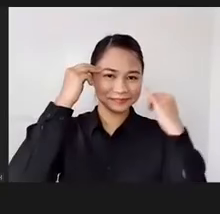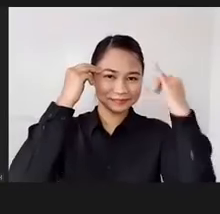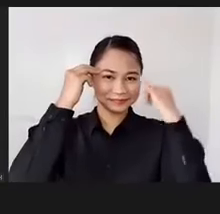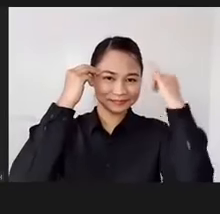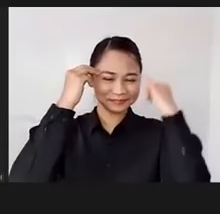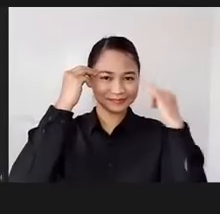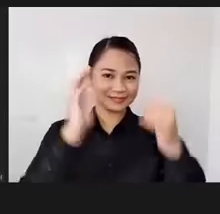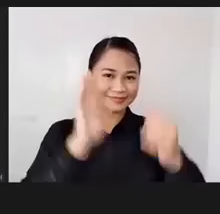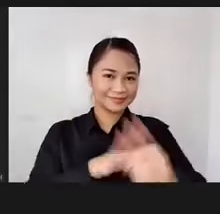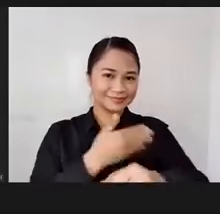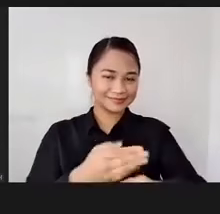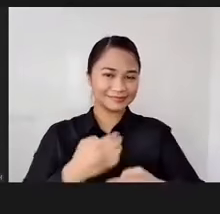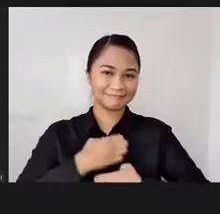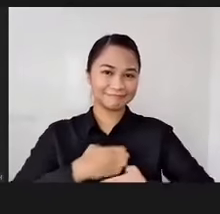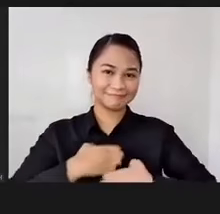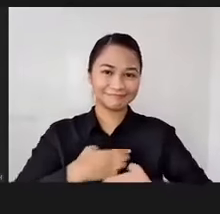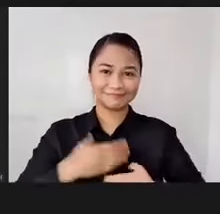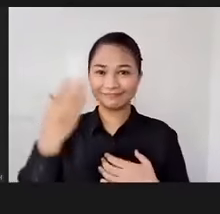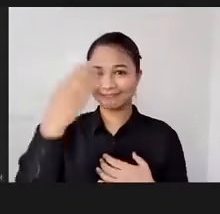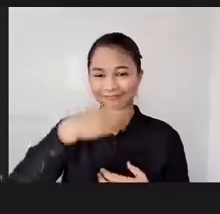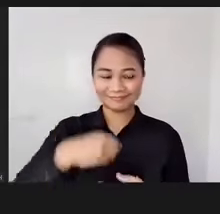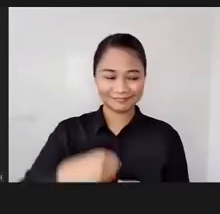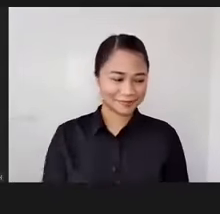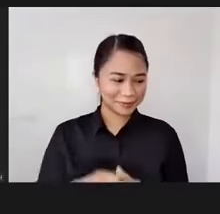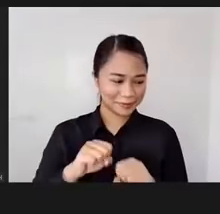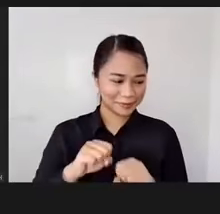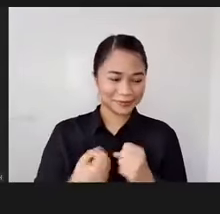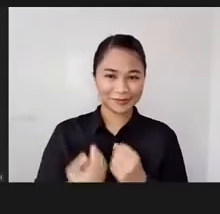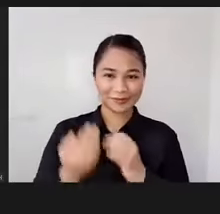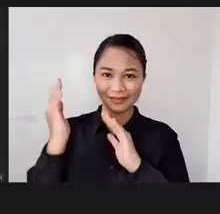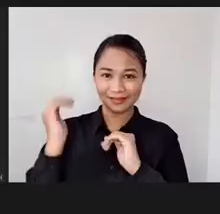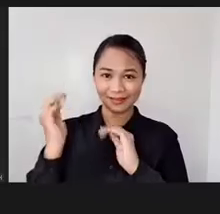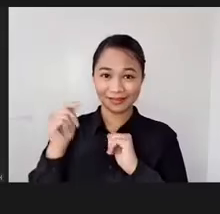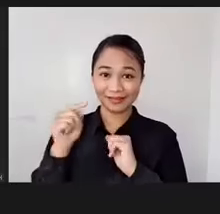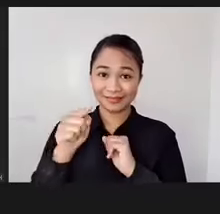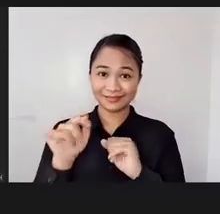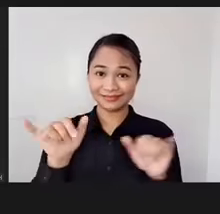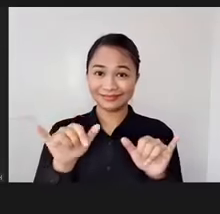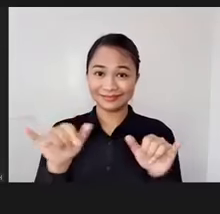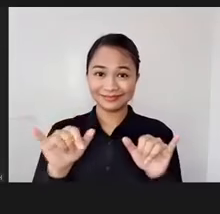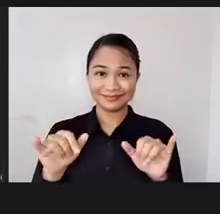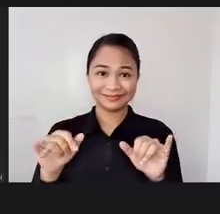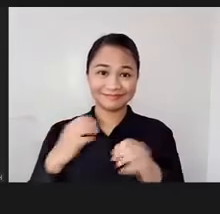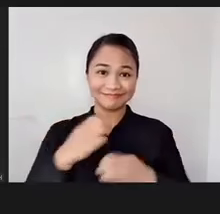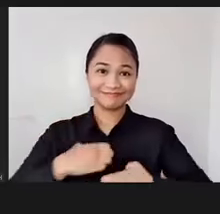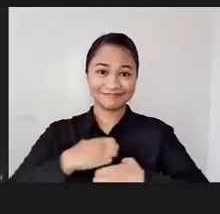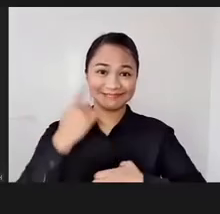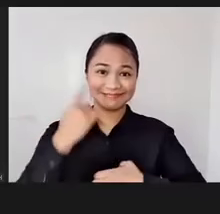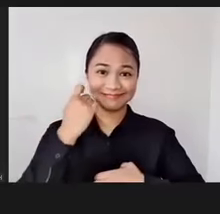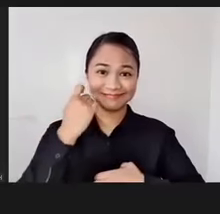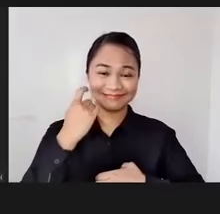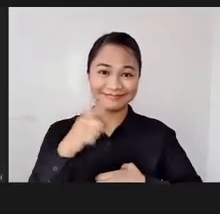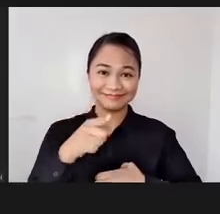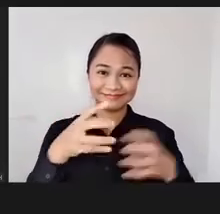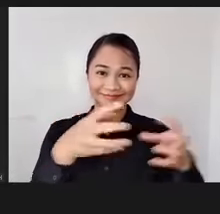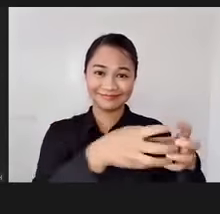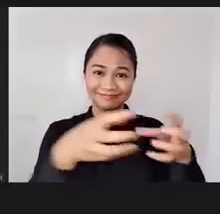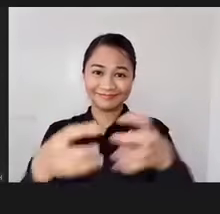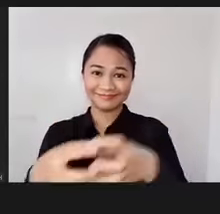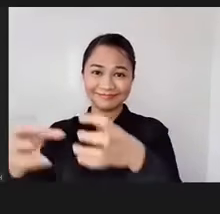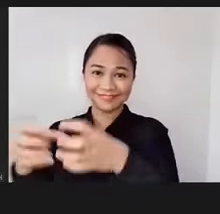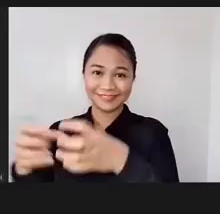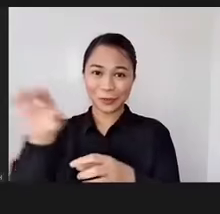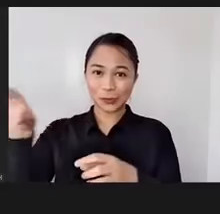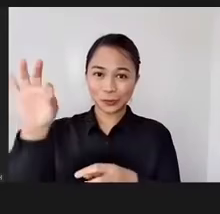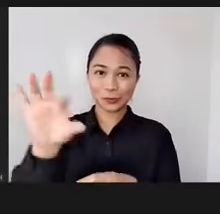So you guys had a choice between the three sessions, like we mentioned earlier. Probably I can share some key takeaway with you